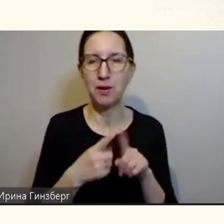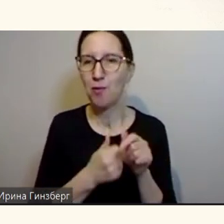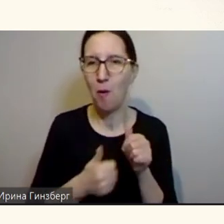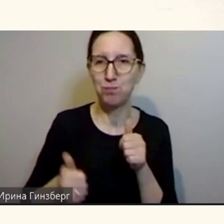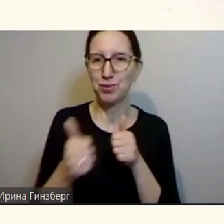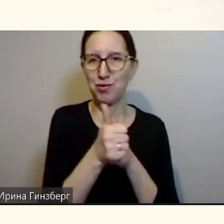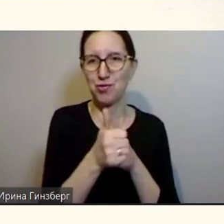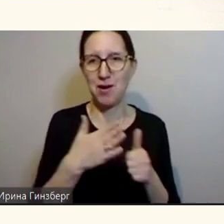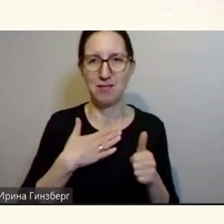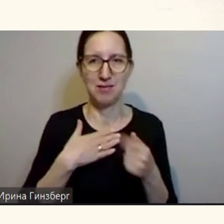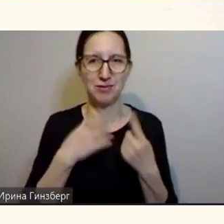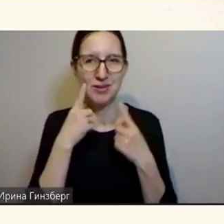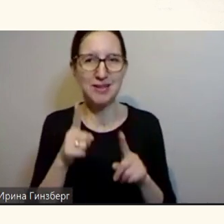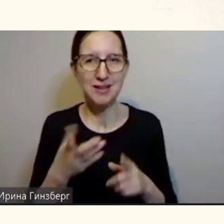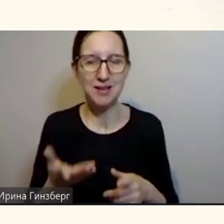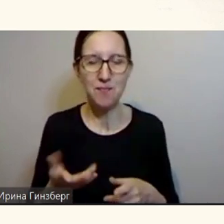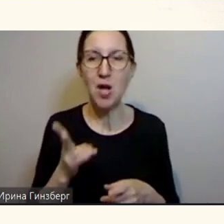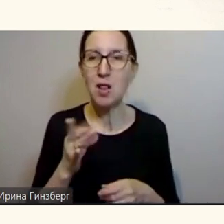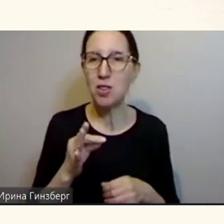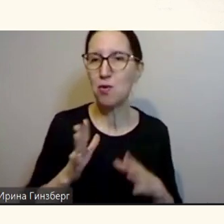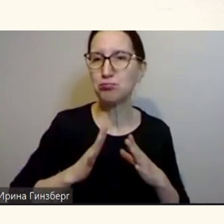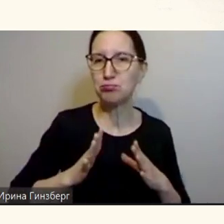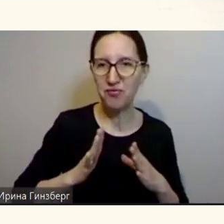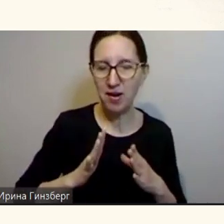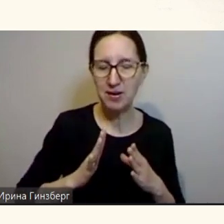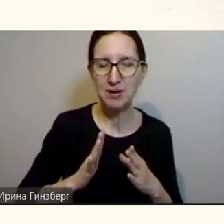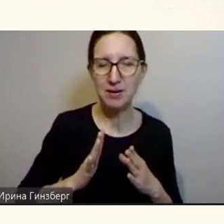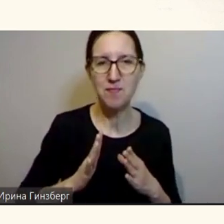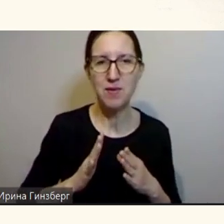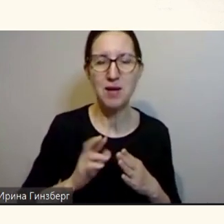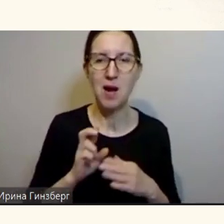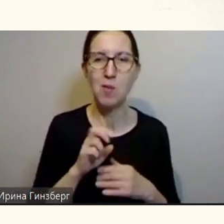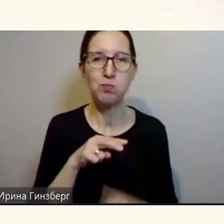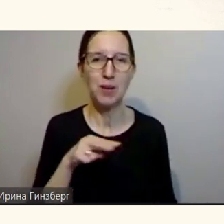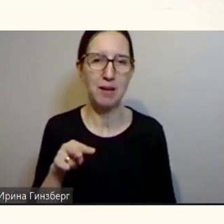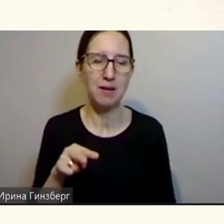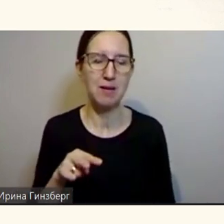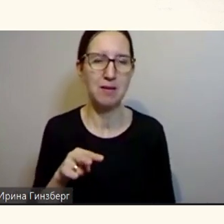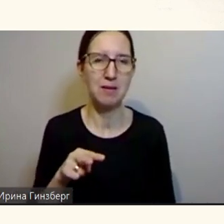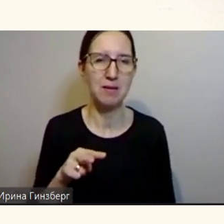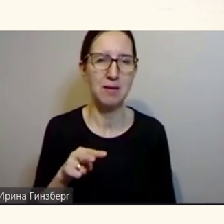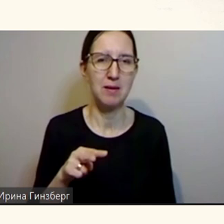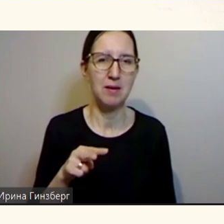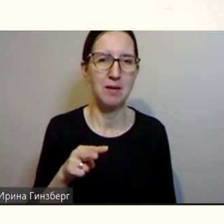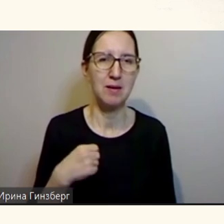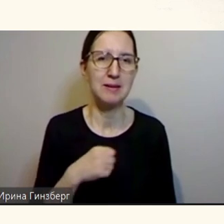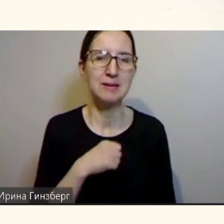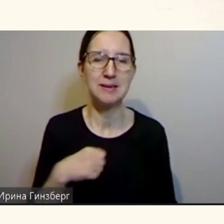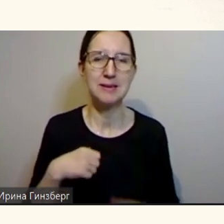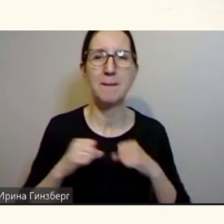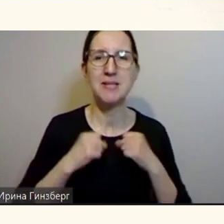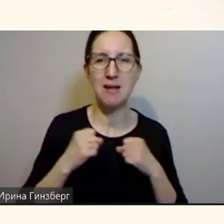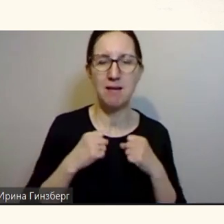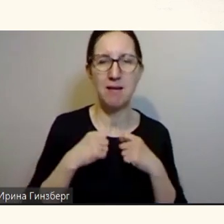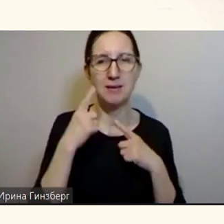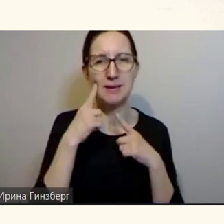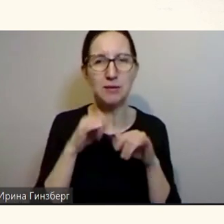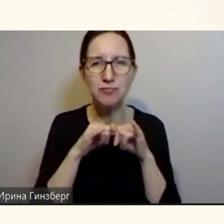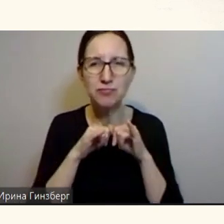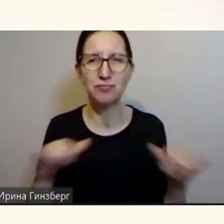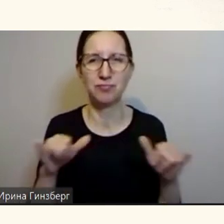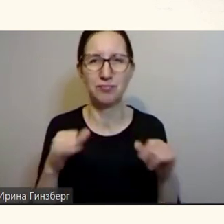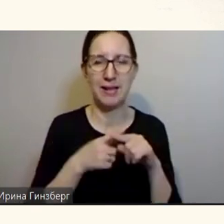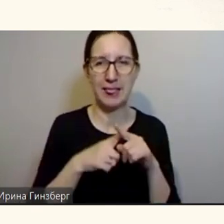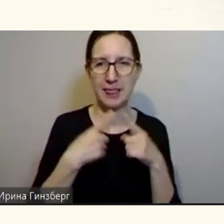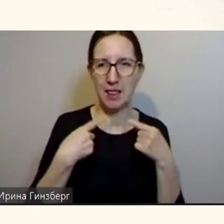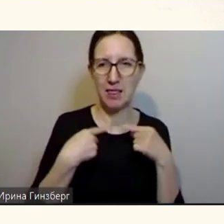But sometimes he was pushing it. Other times he was pushing it to the limits, you know, whatever was there. So we didn't really wait for things to develop,